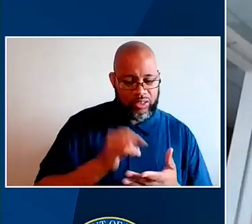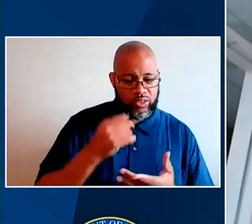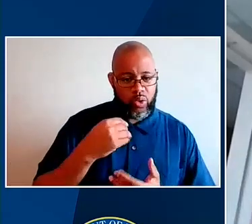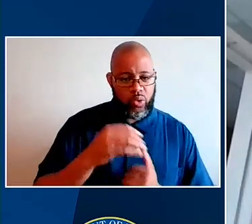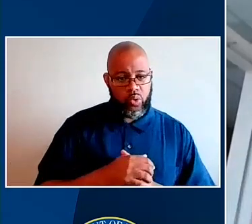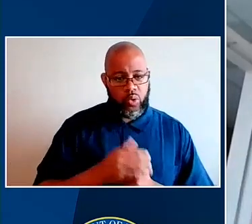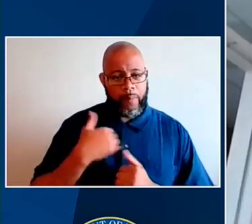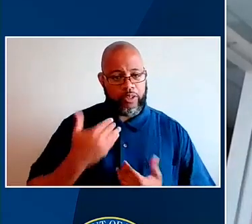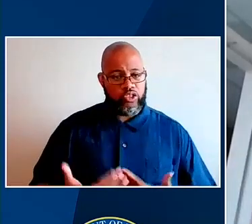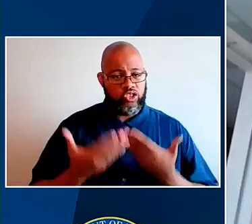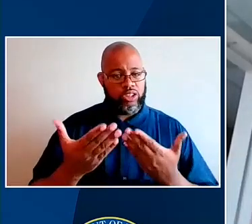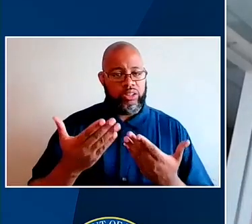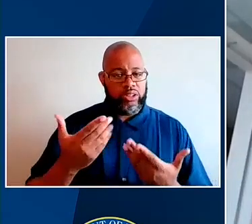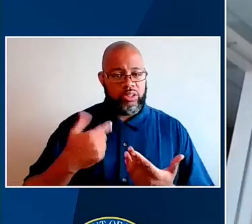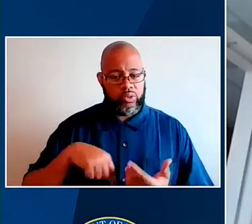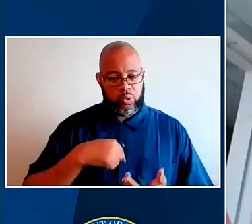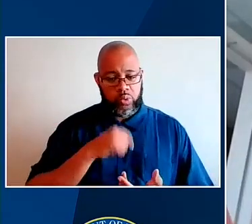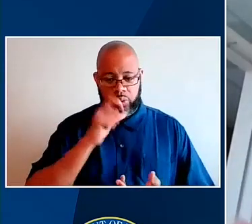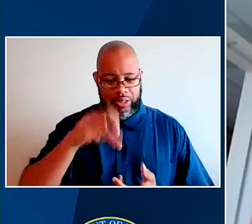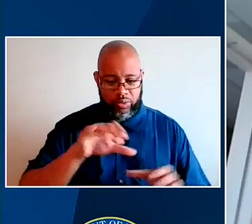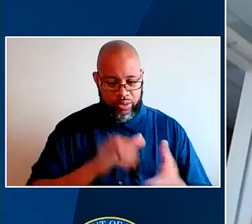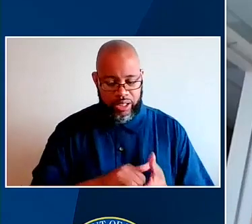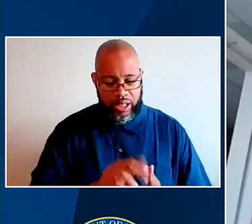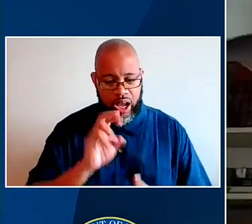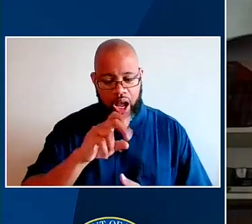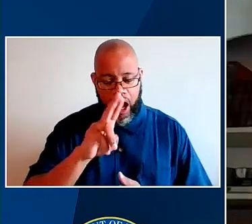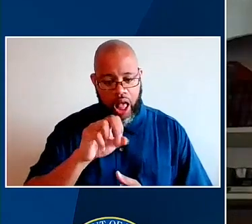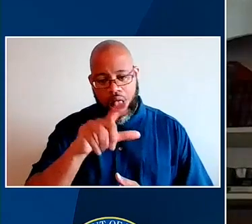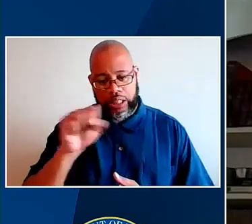my suggestion is we don't need to do that unless there's.